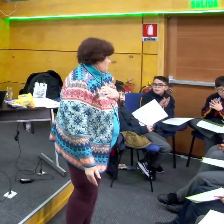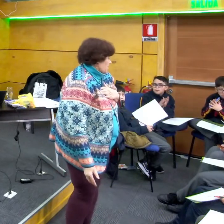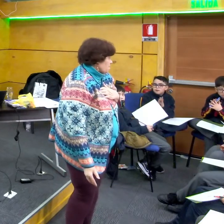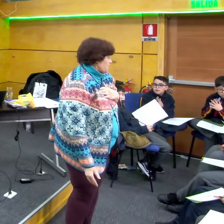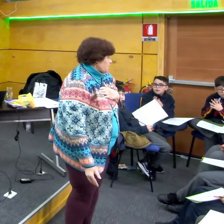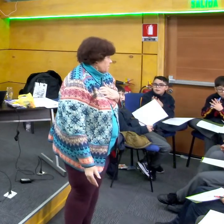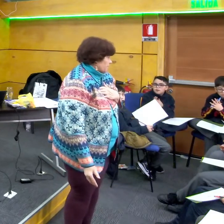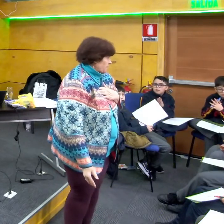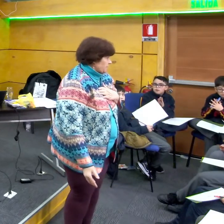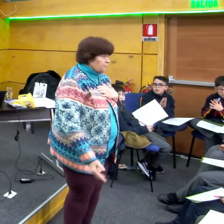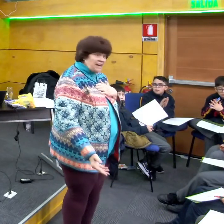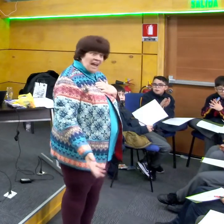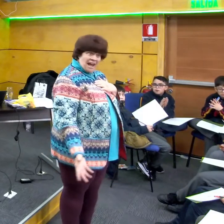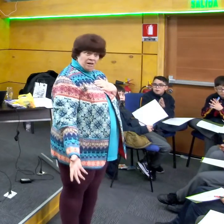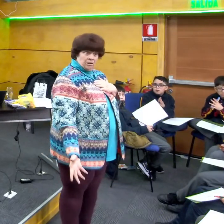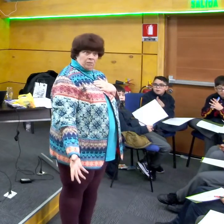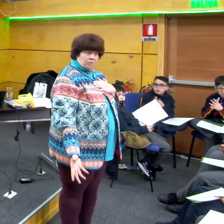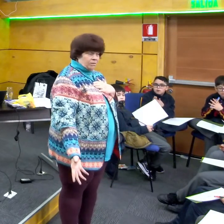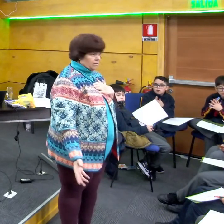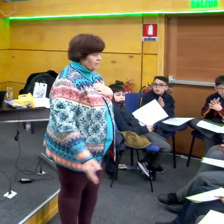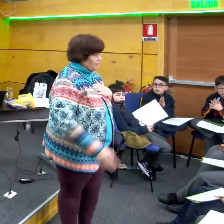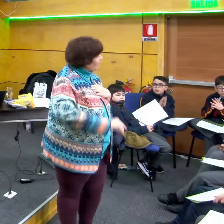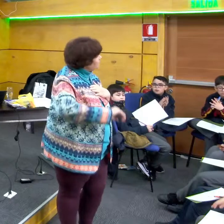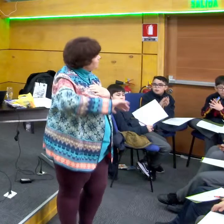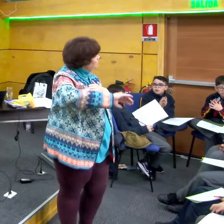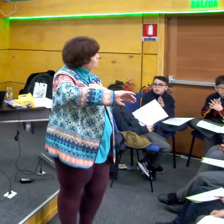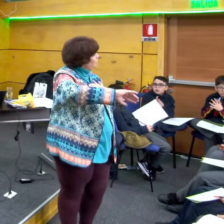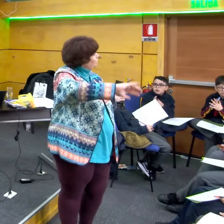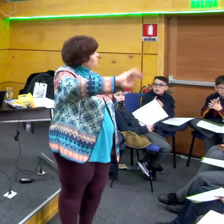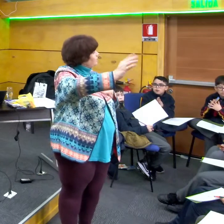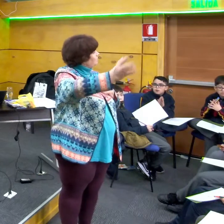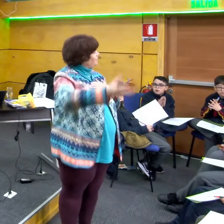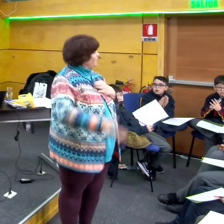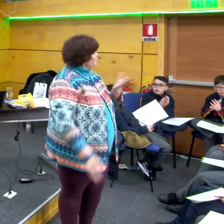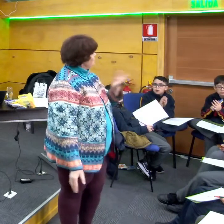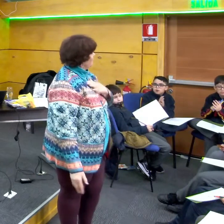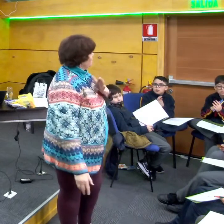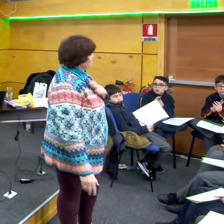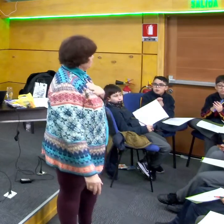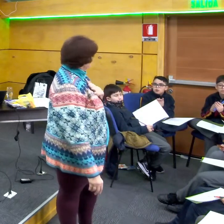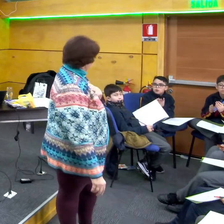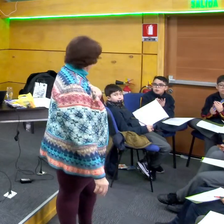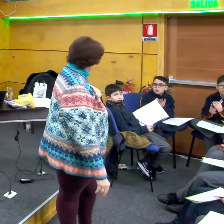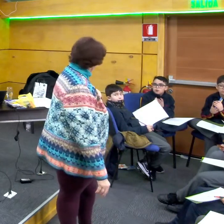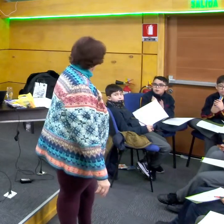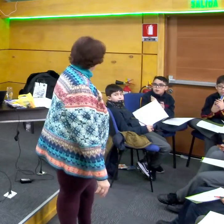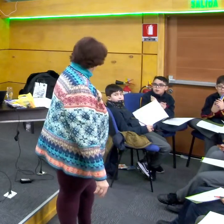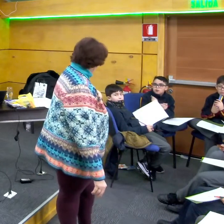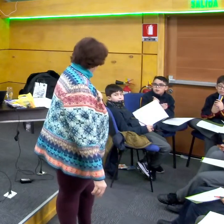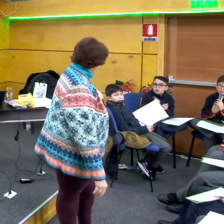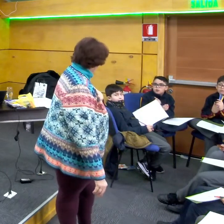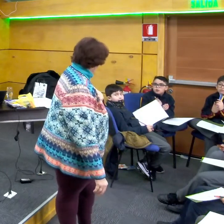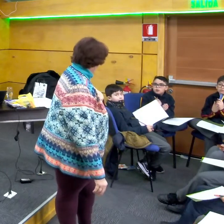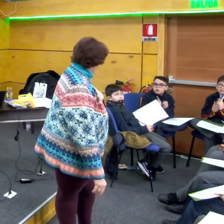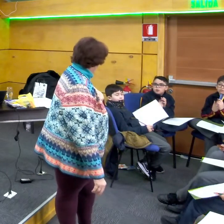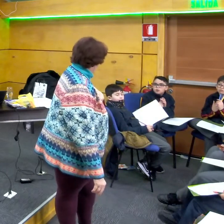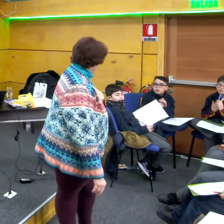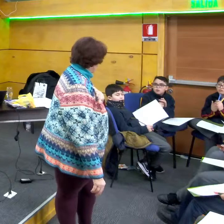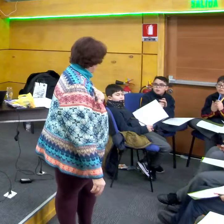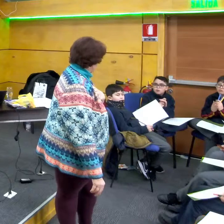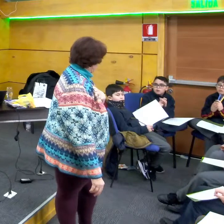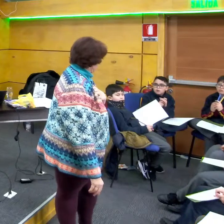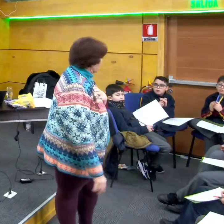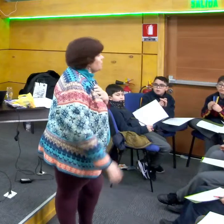My puppy plays piano. I changed my voice on piano, but I put a gesture on a different word.